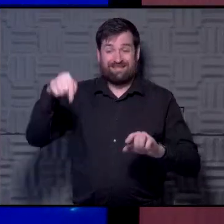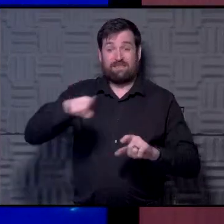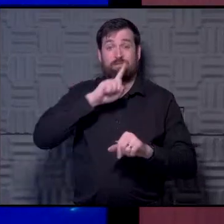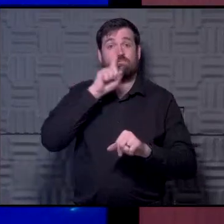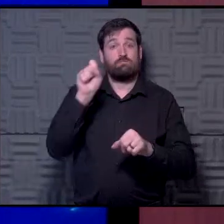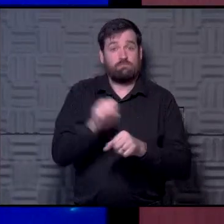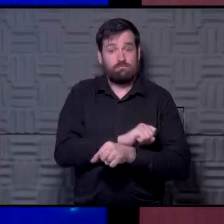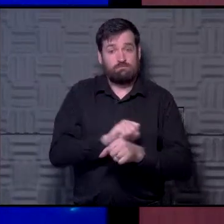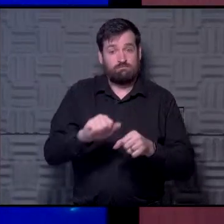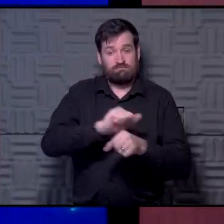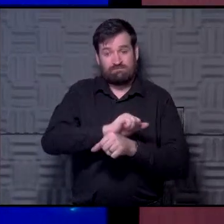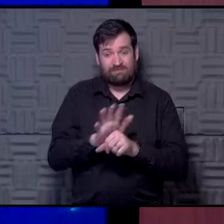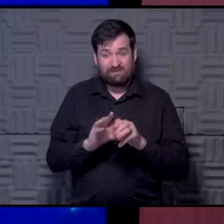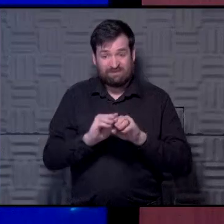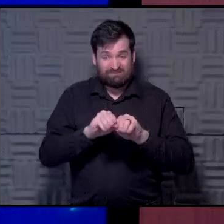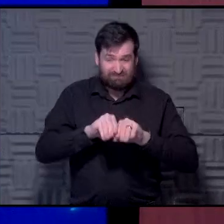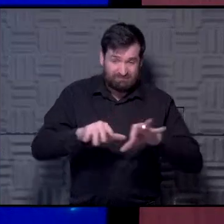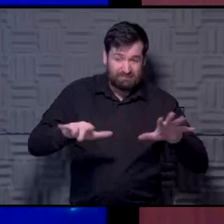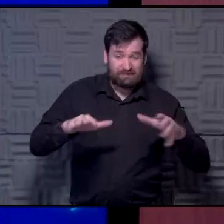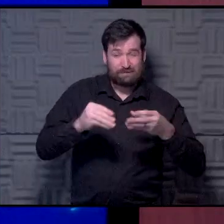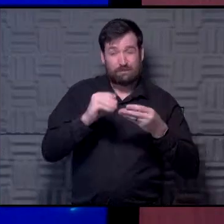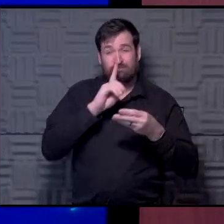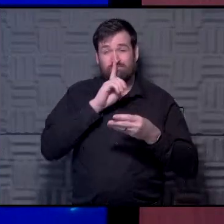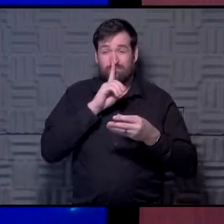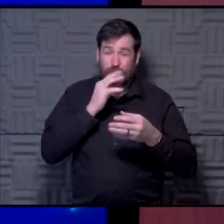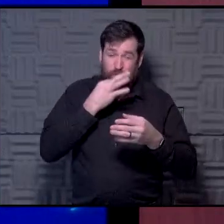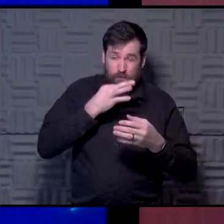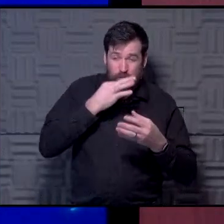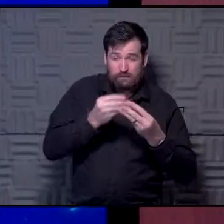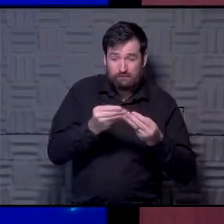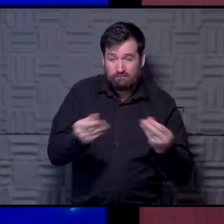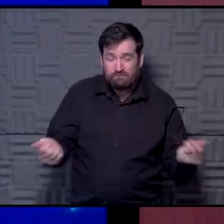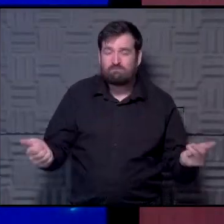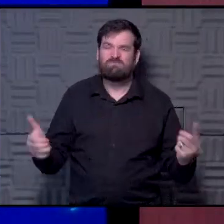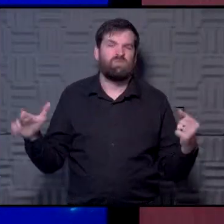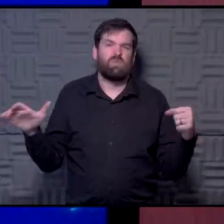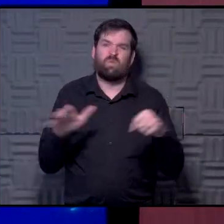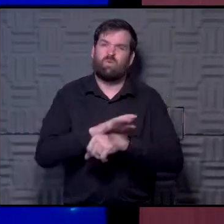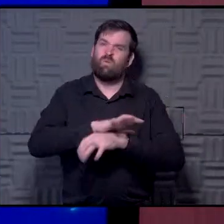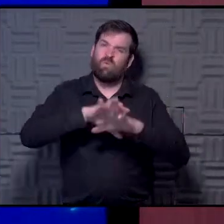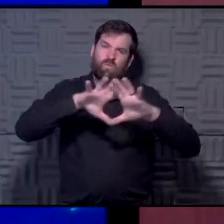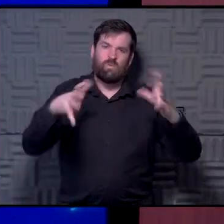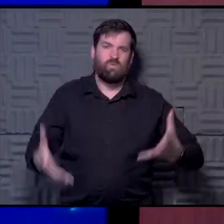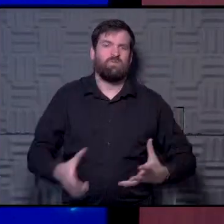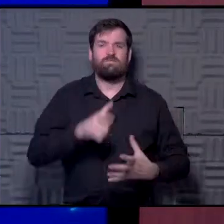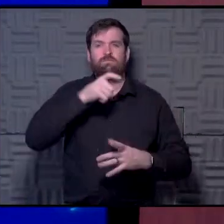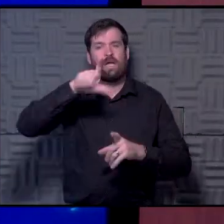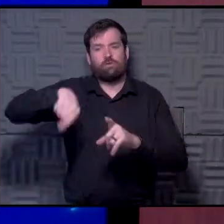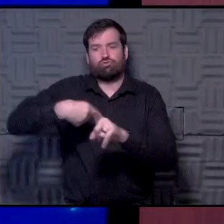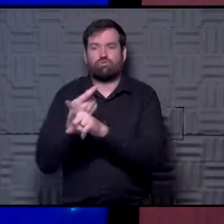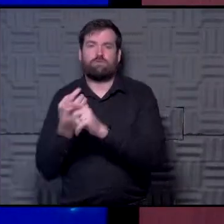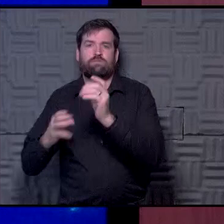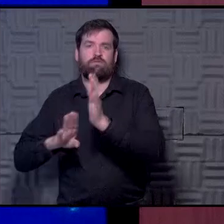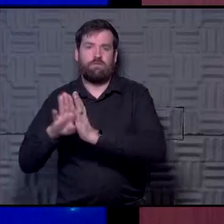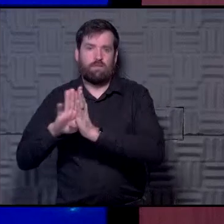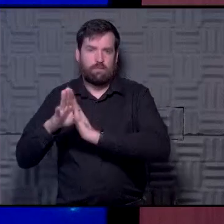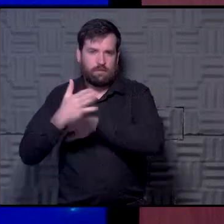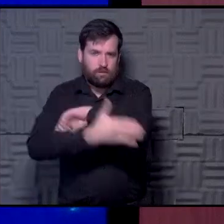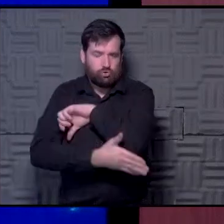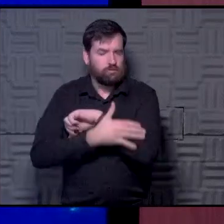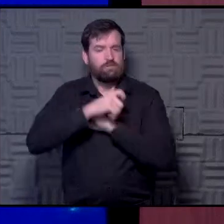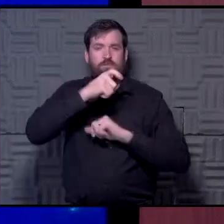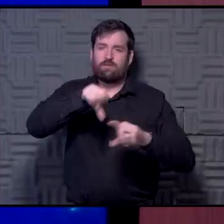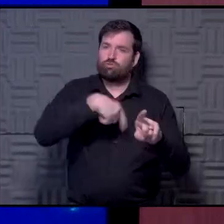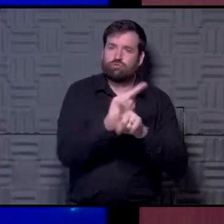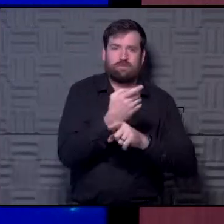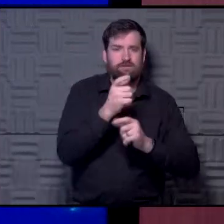is in range of being over is when we make sure we take care of it across the world, not just in developed countries, not just in certain communities